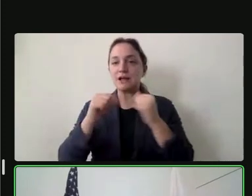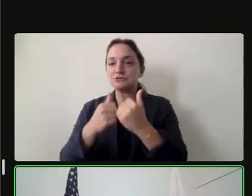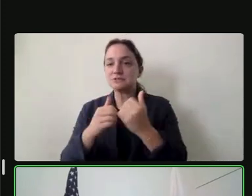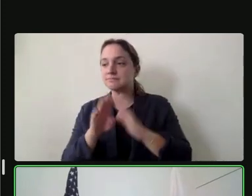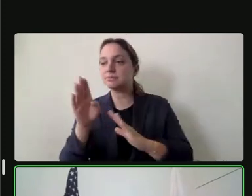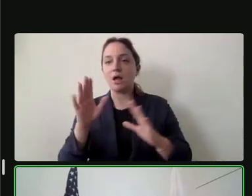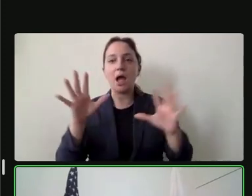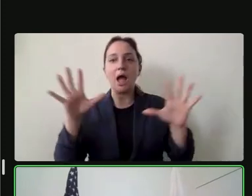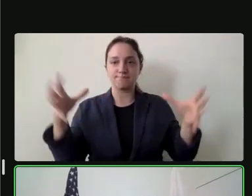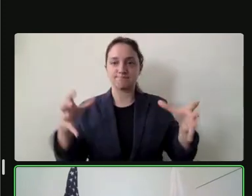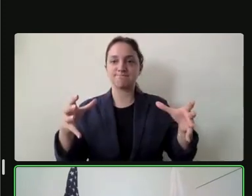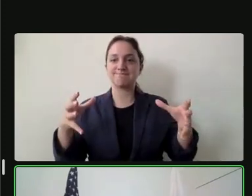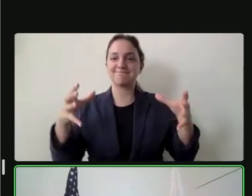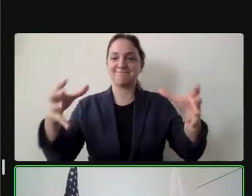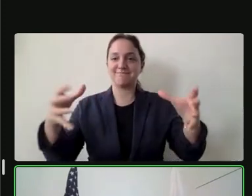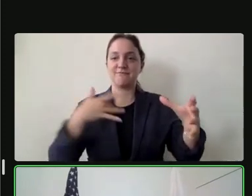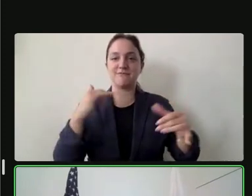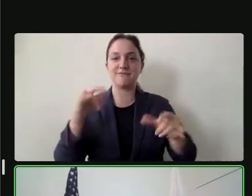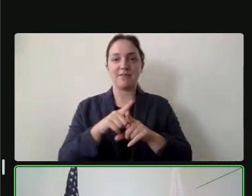slide.